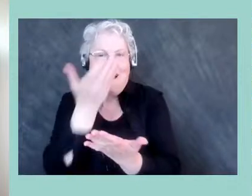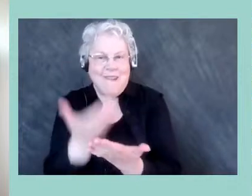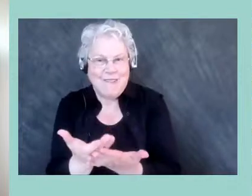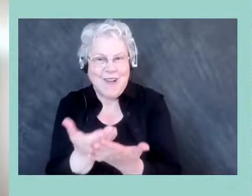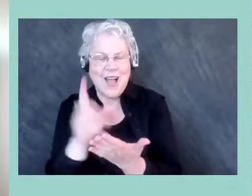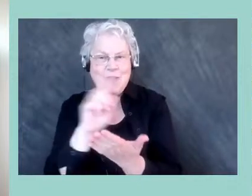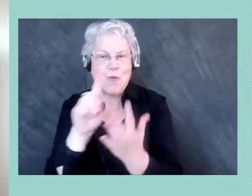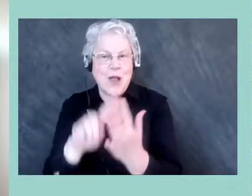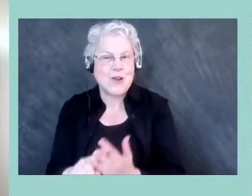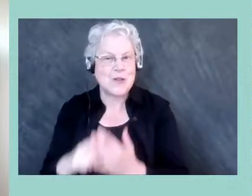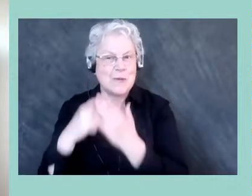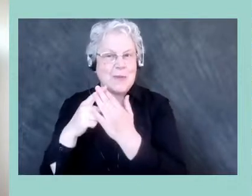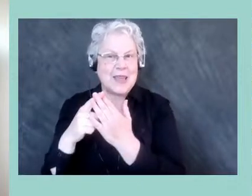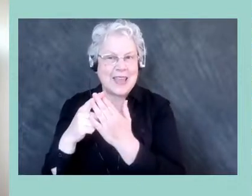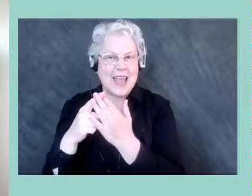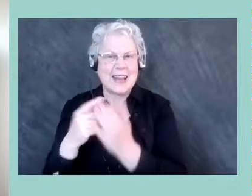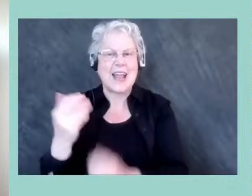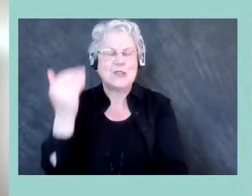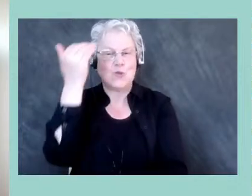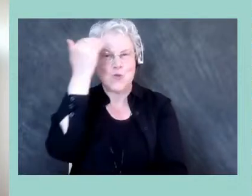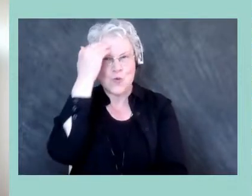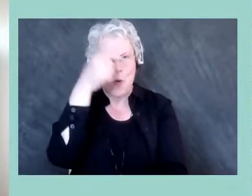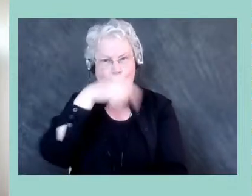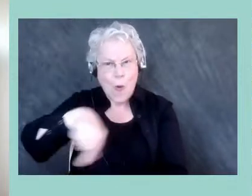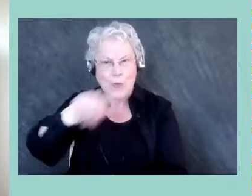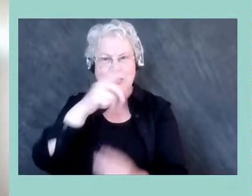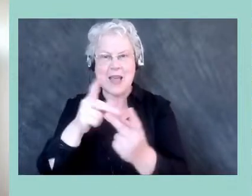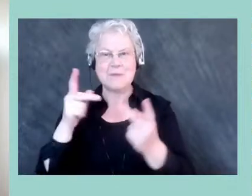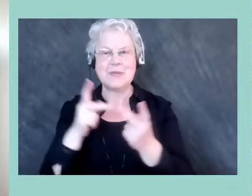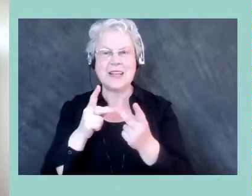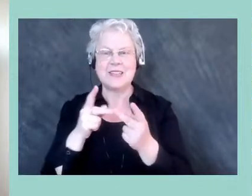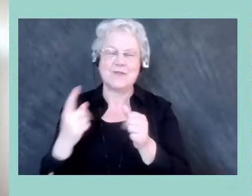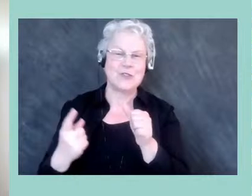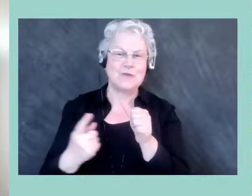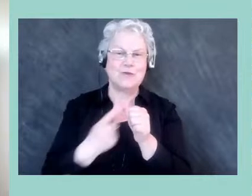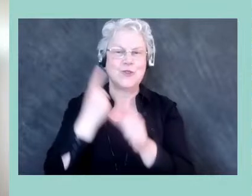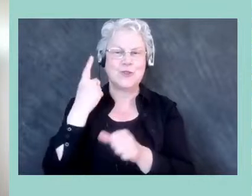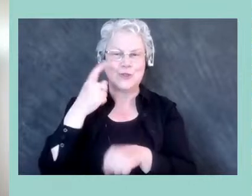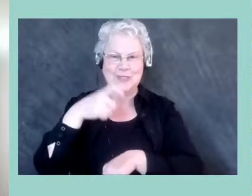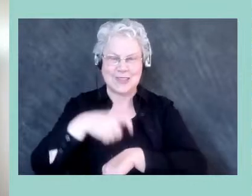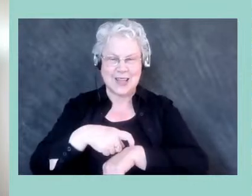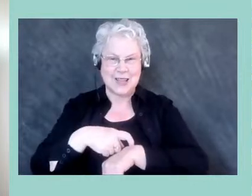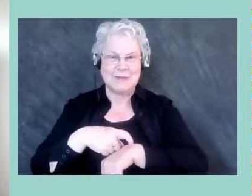started and know that place for the very first time.